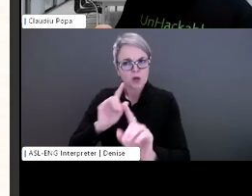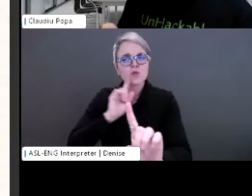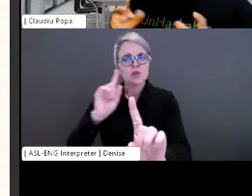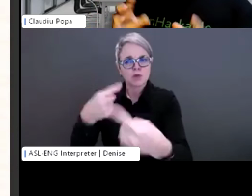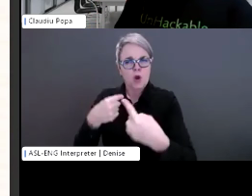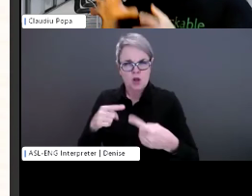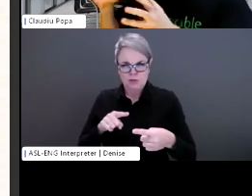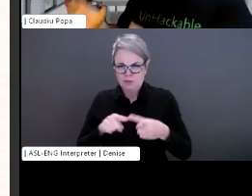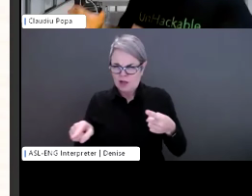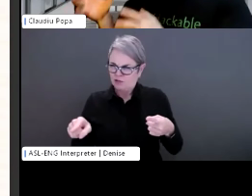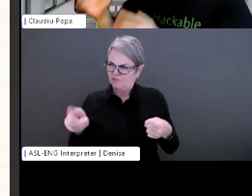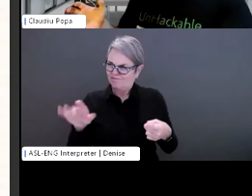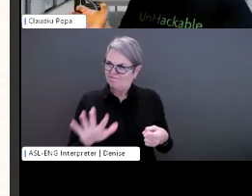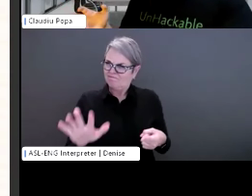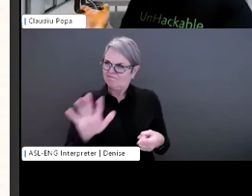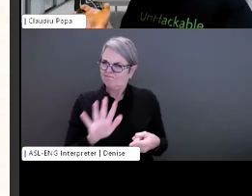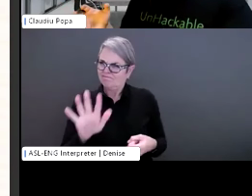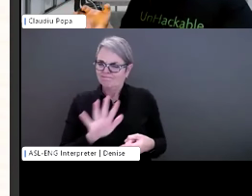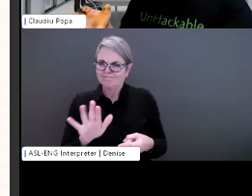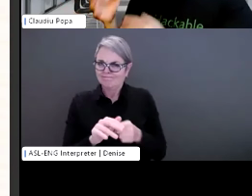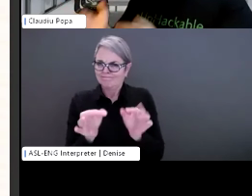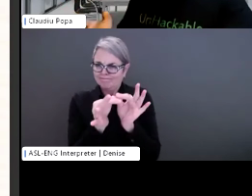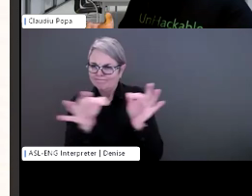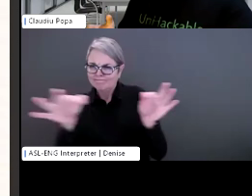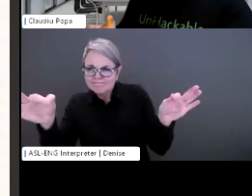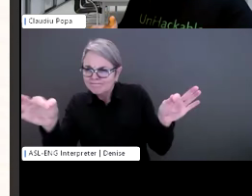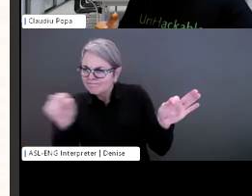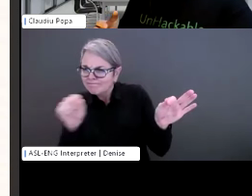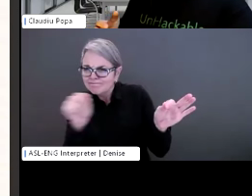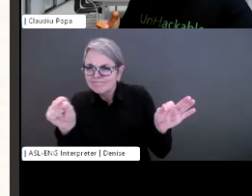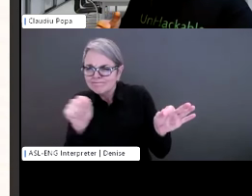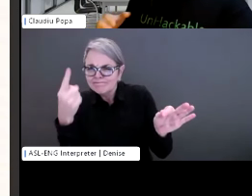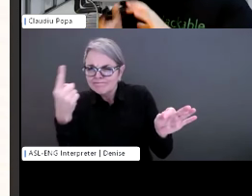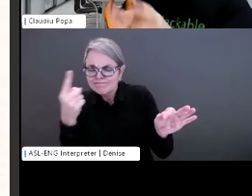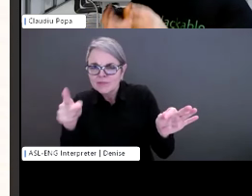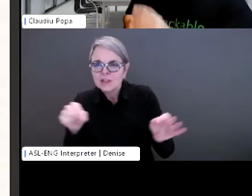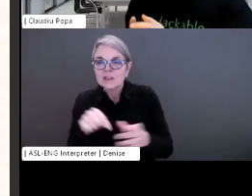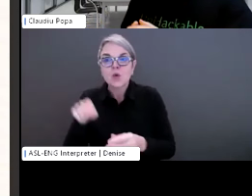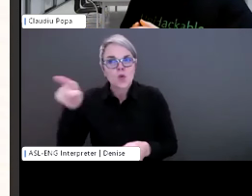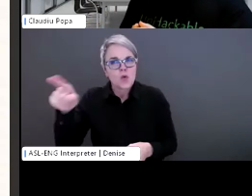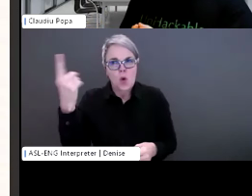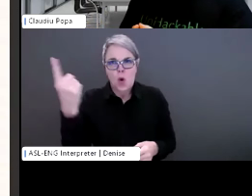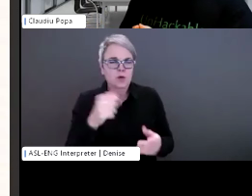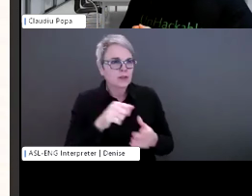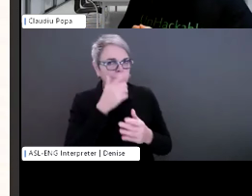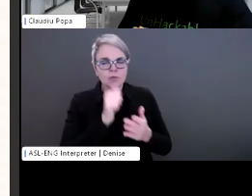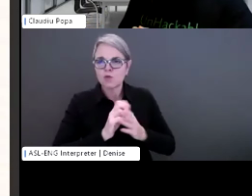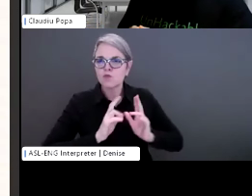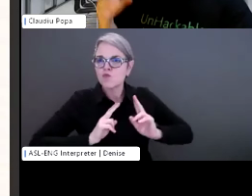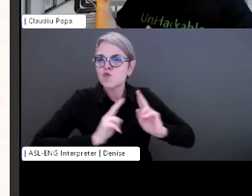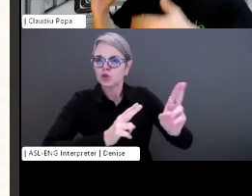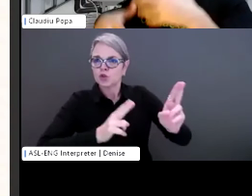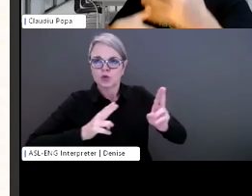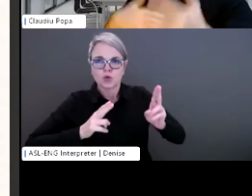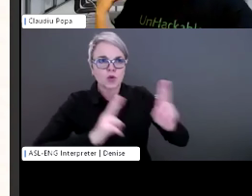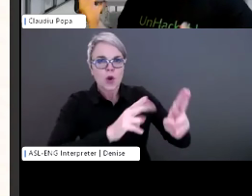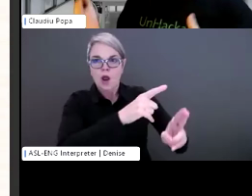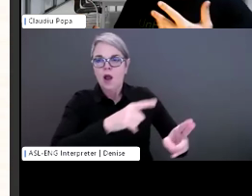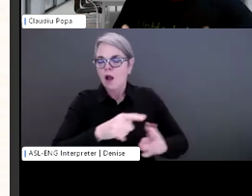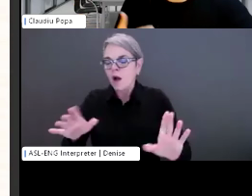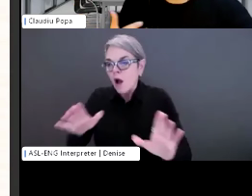this is why they always put the emphasis on urgency, so that you are a little bit distracted and you don't necessarily